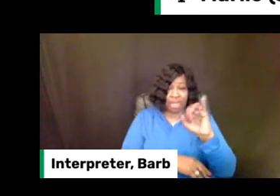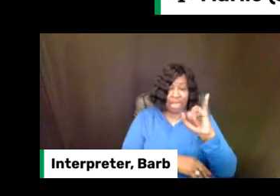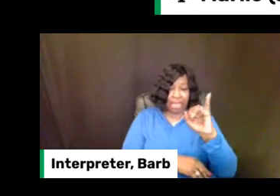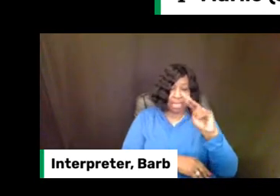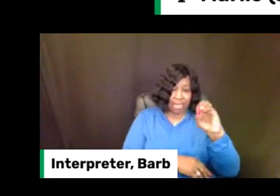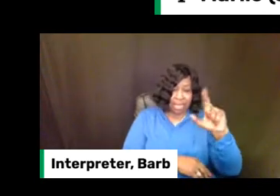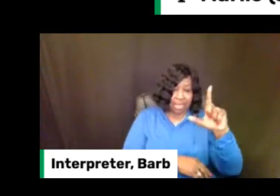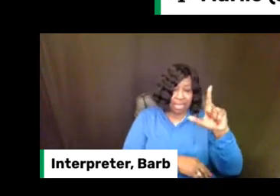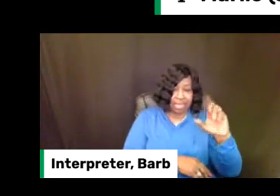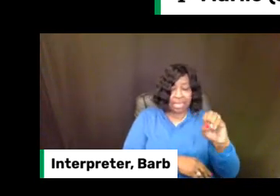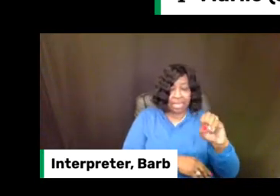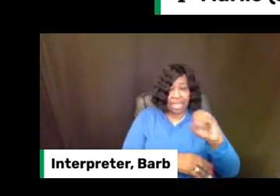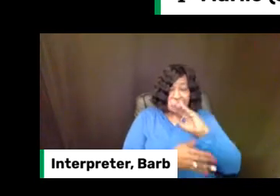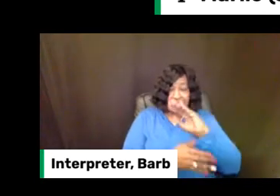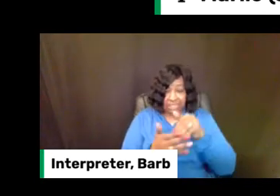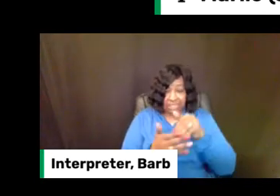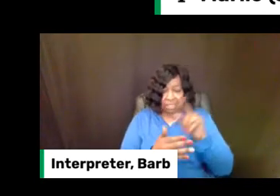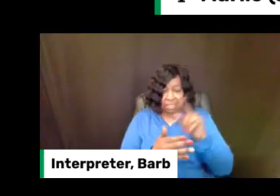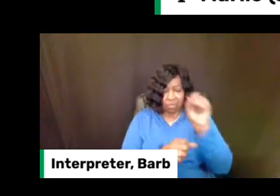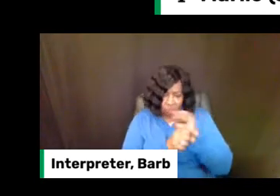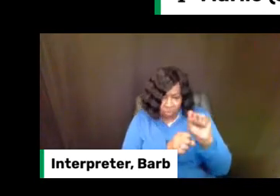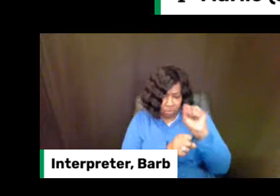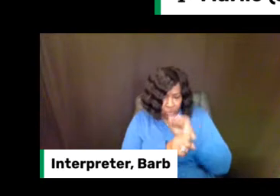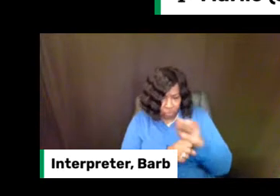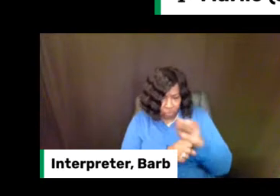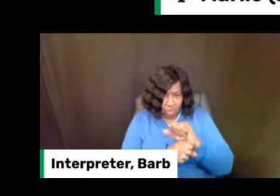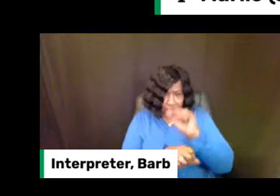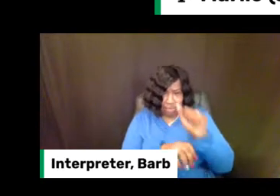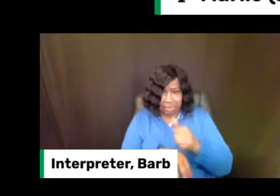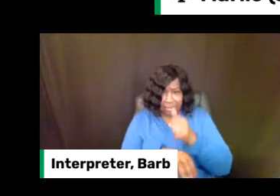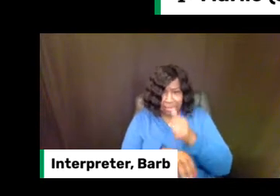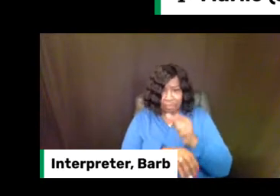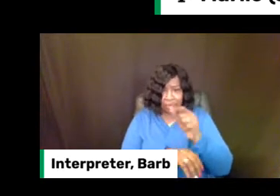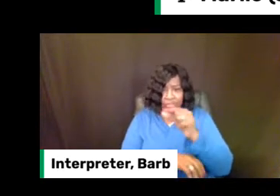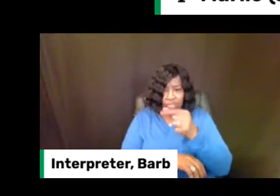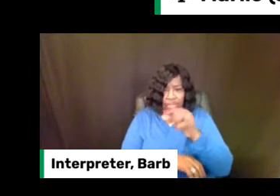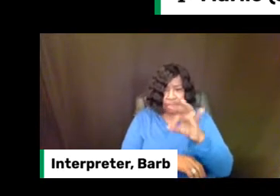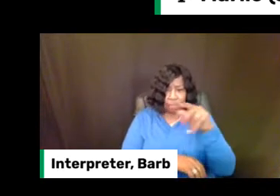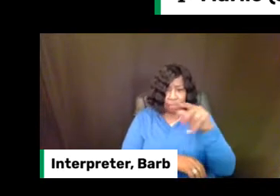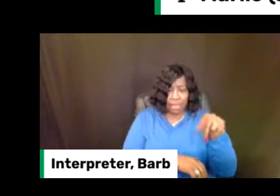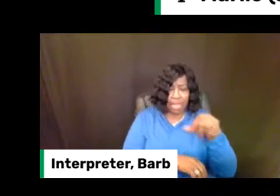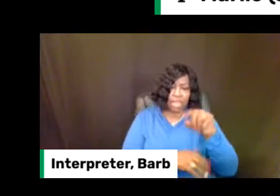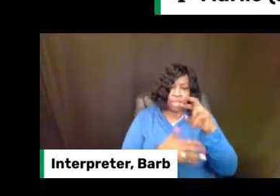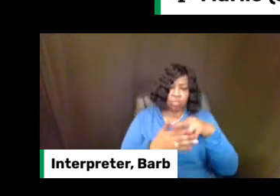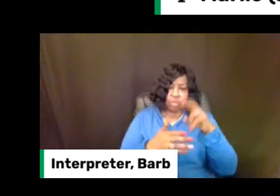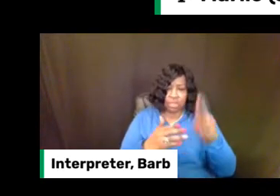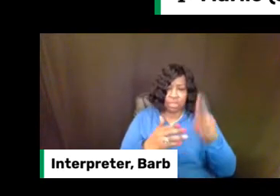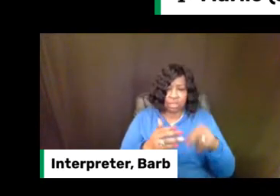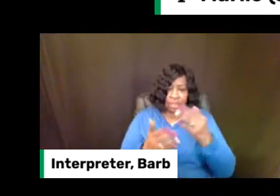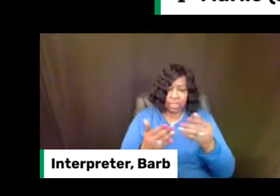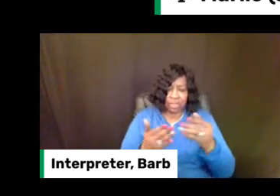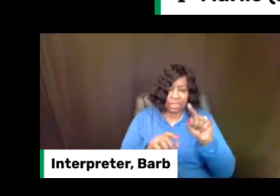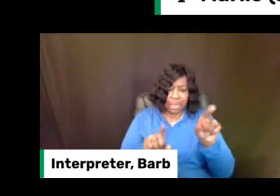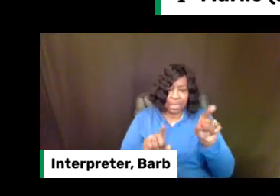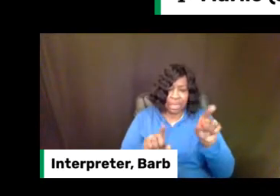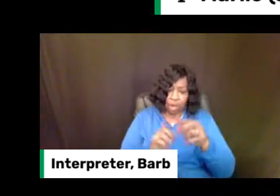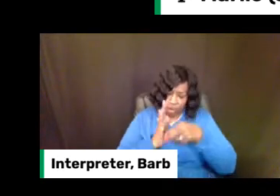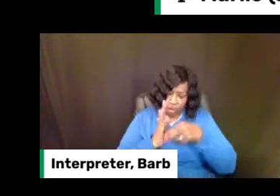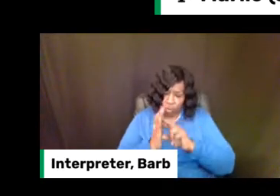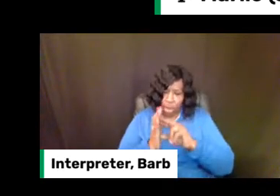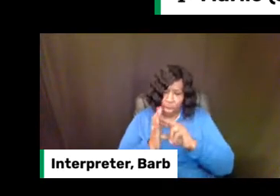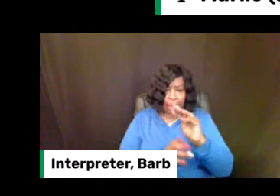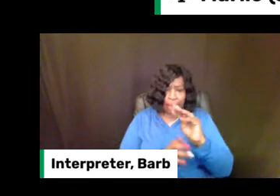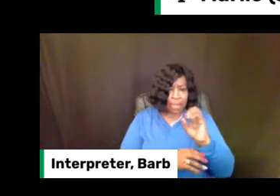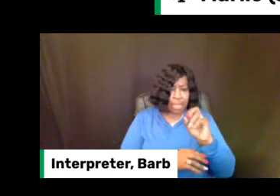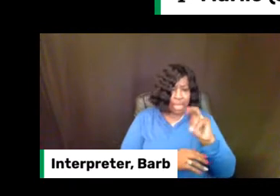worked so diligently to implement GFPP. This has resulted in things like them reviewing their menus to